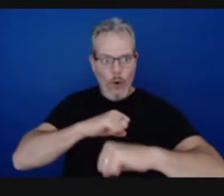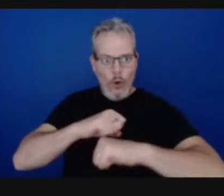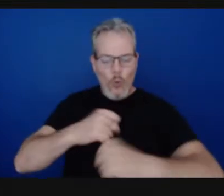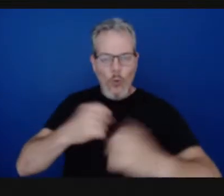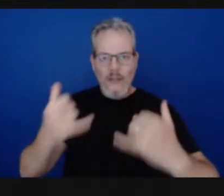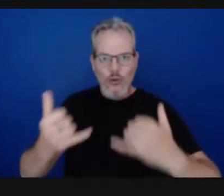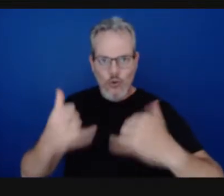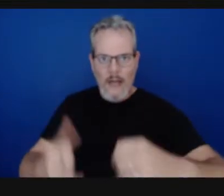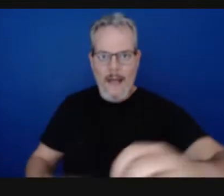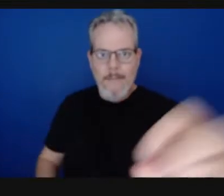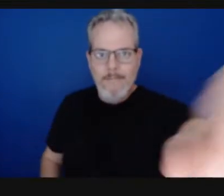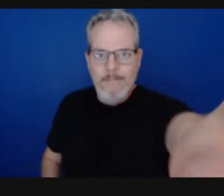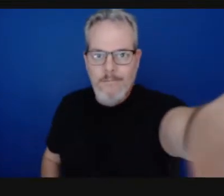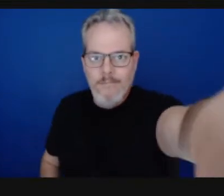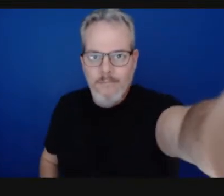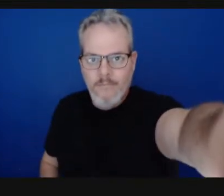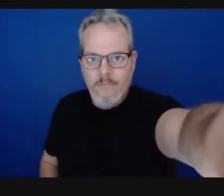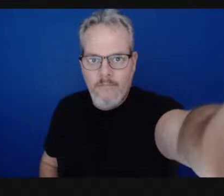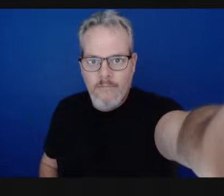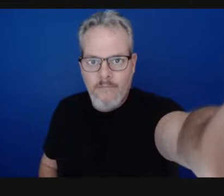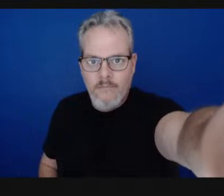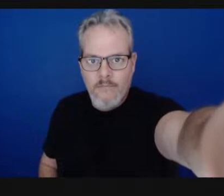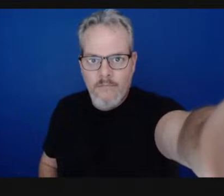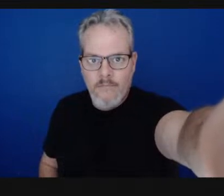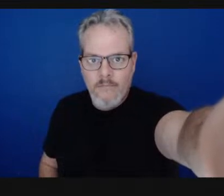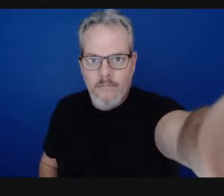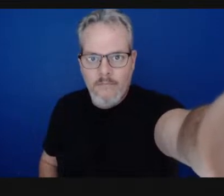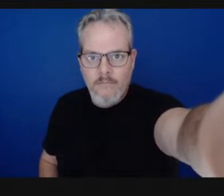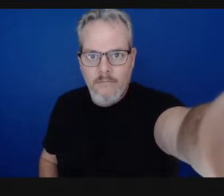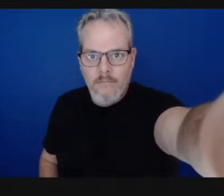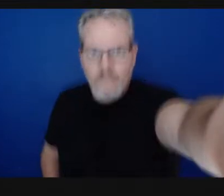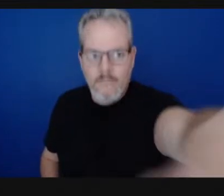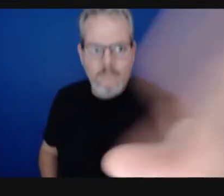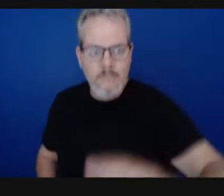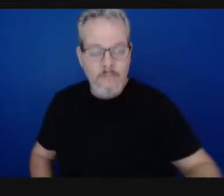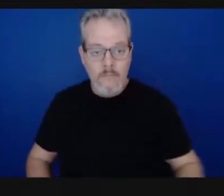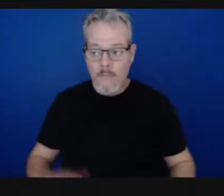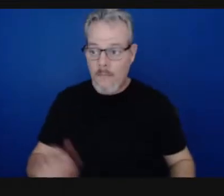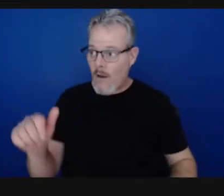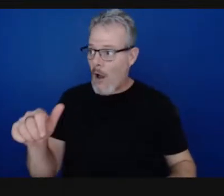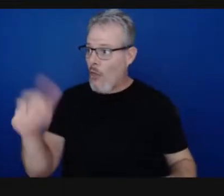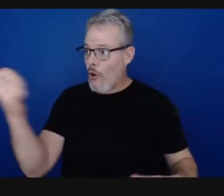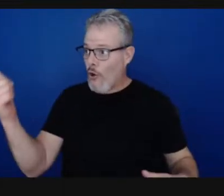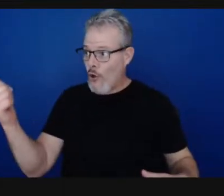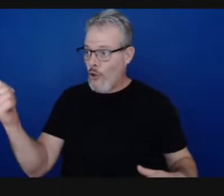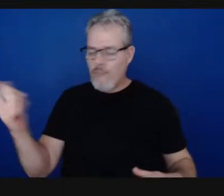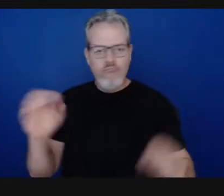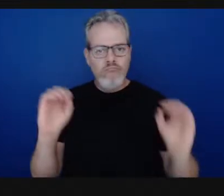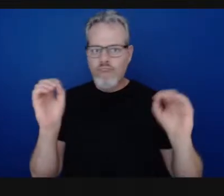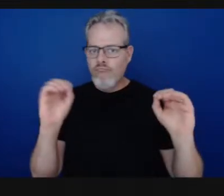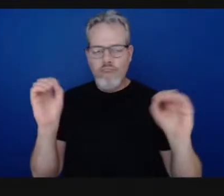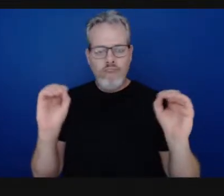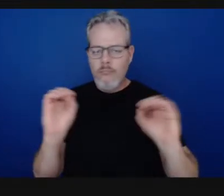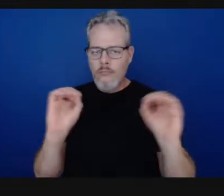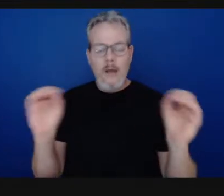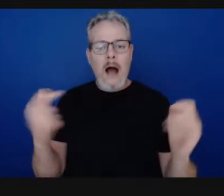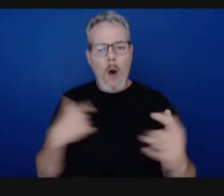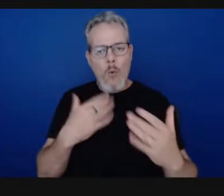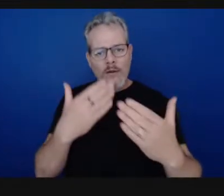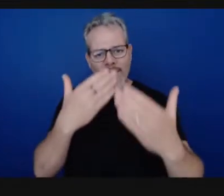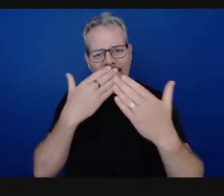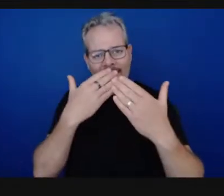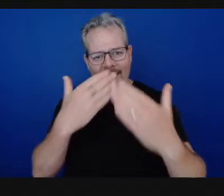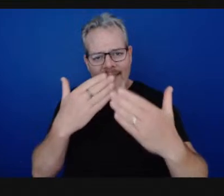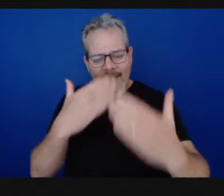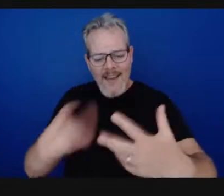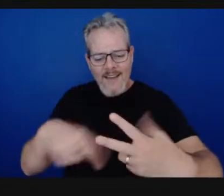So anything else, Dane, before we jump in it? No, I think that's it for me. We'd like to thank Carrie and Dano. They will be stepping away